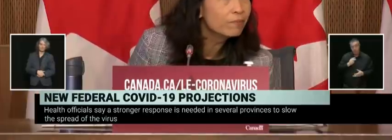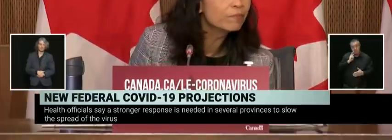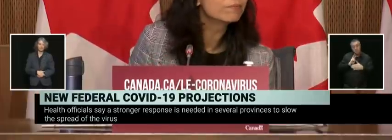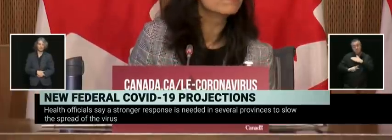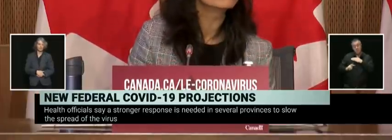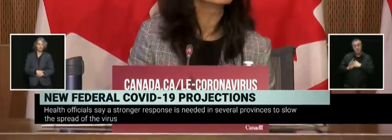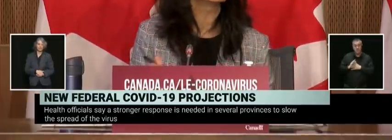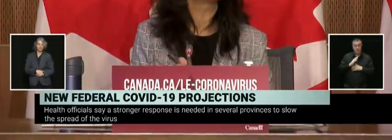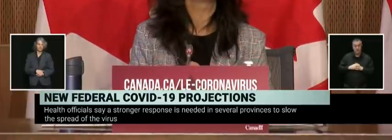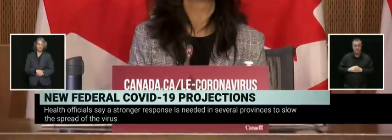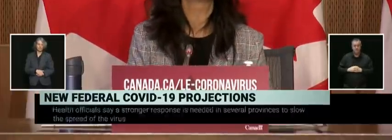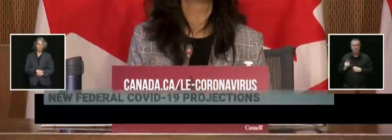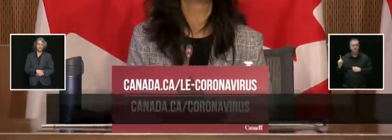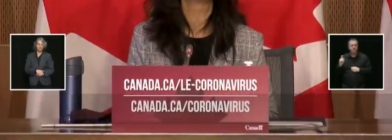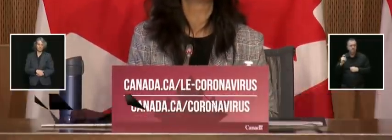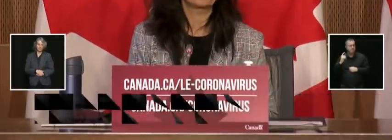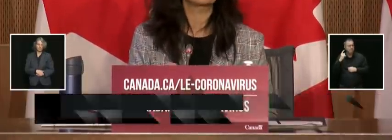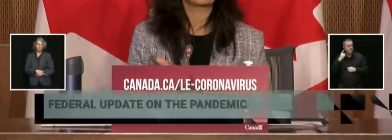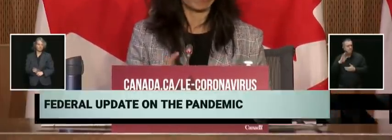Sorry?